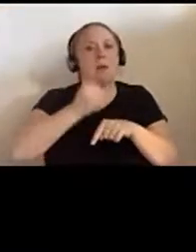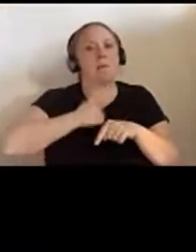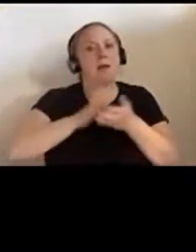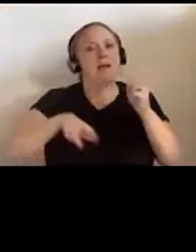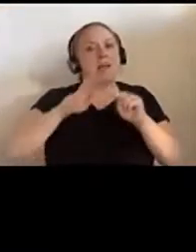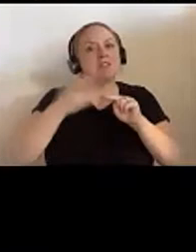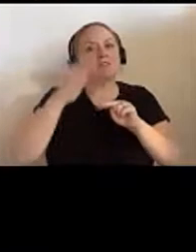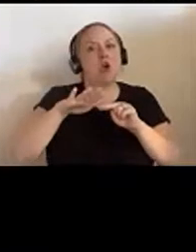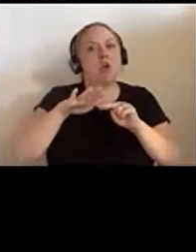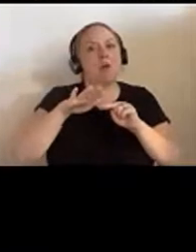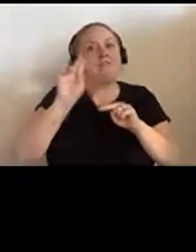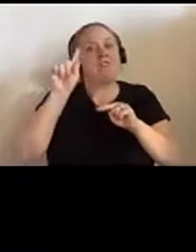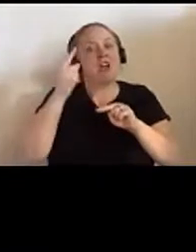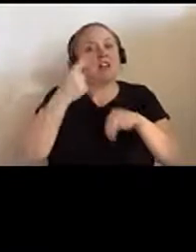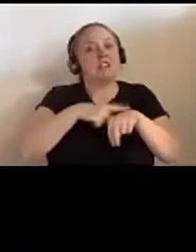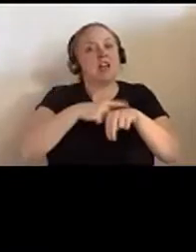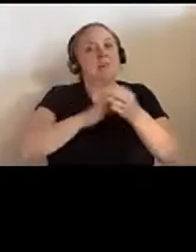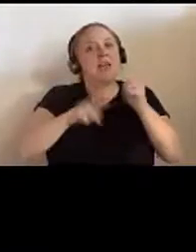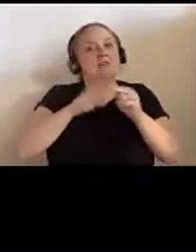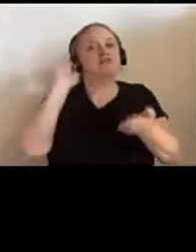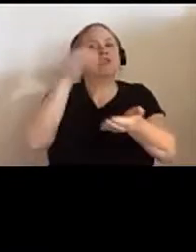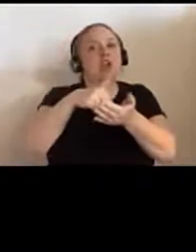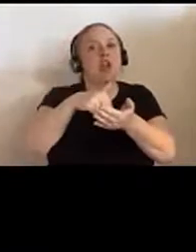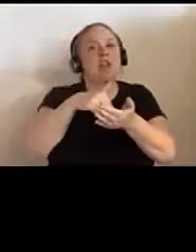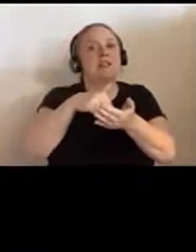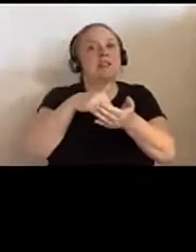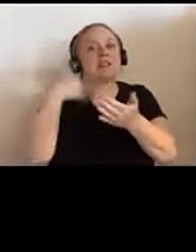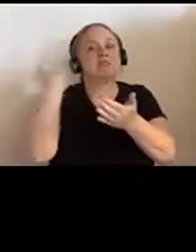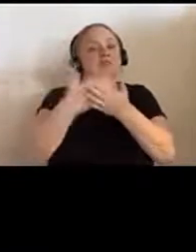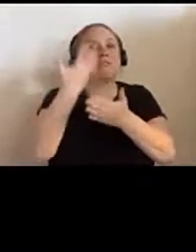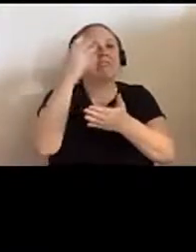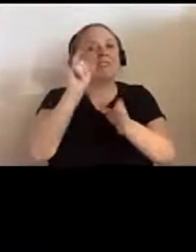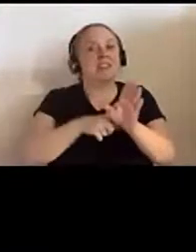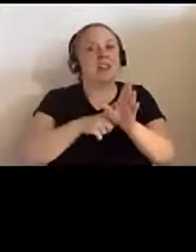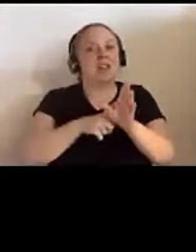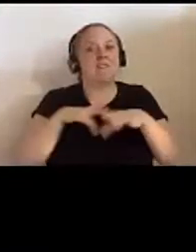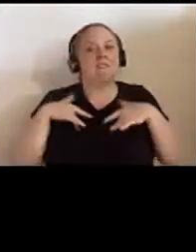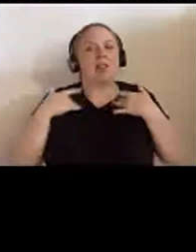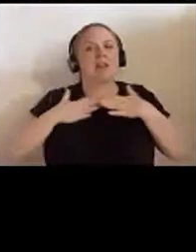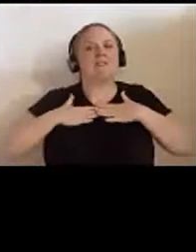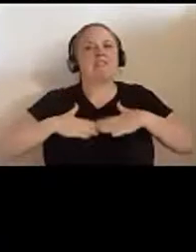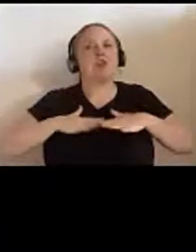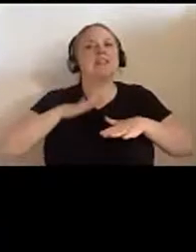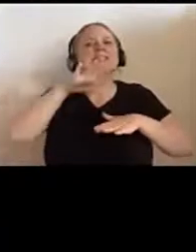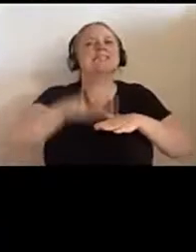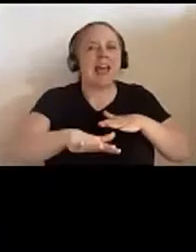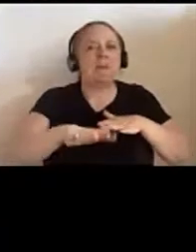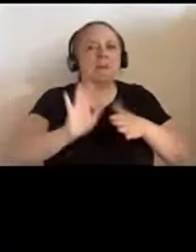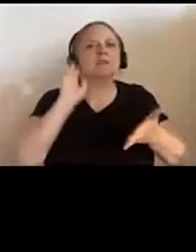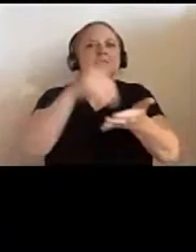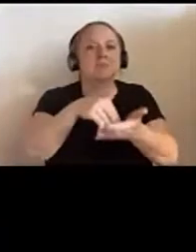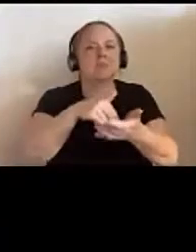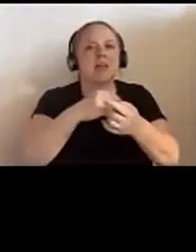in 50 years. And it felt like, wow, this is a really significant physical step and journey to make. The following year